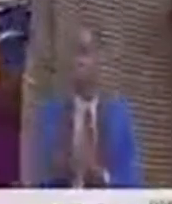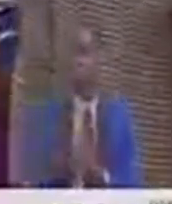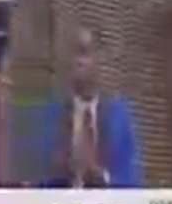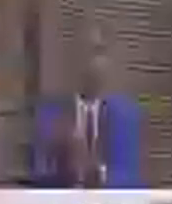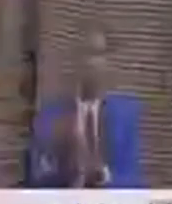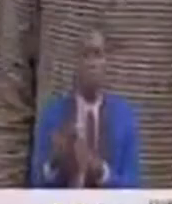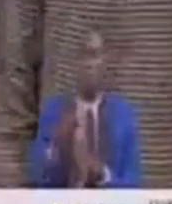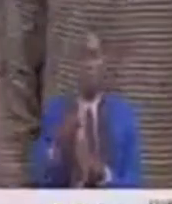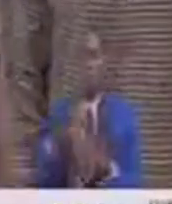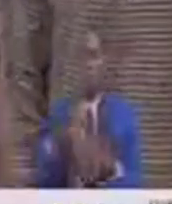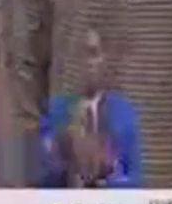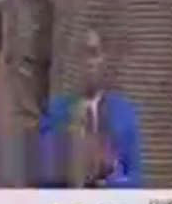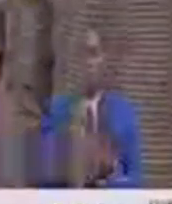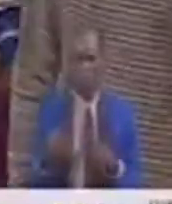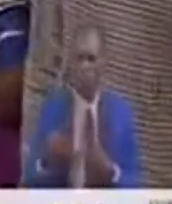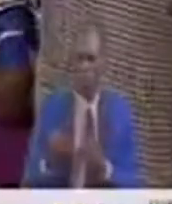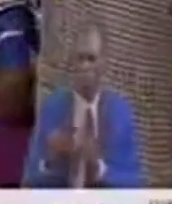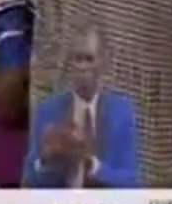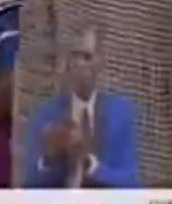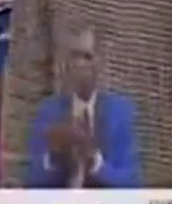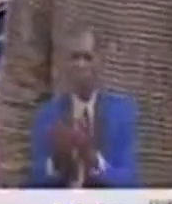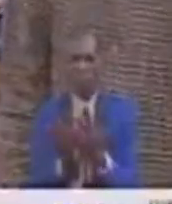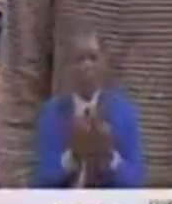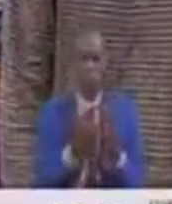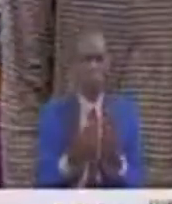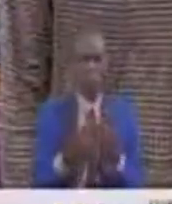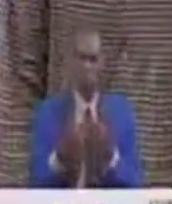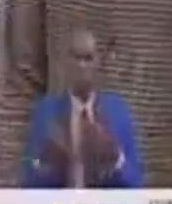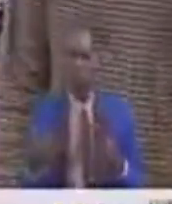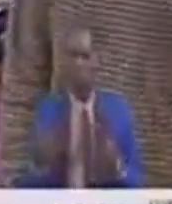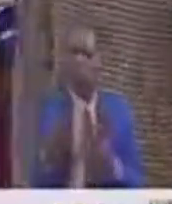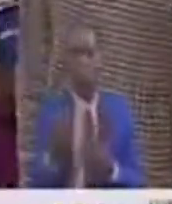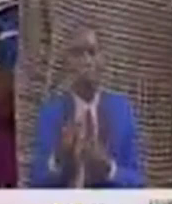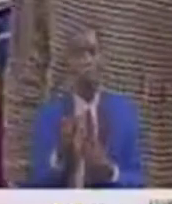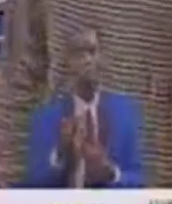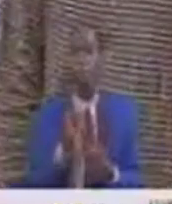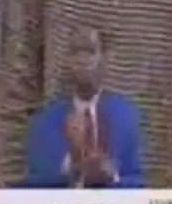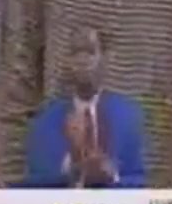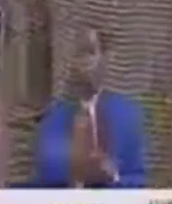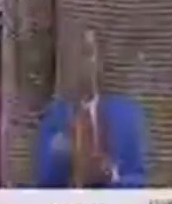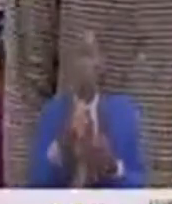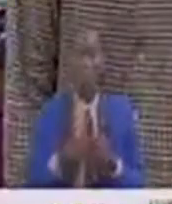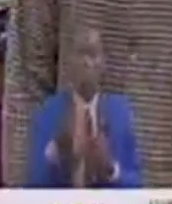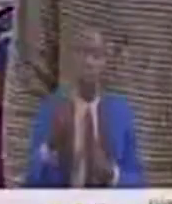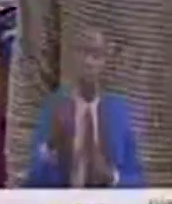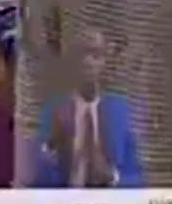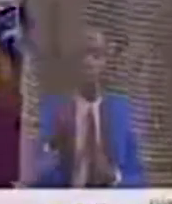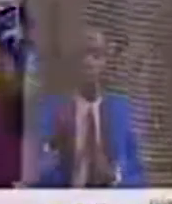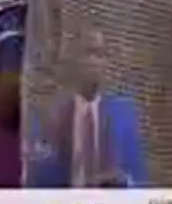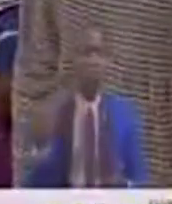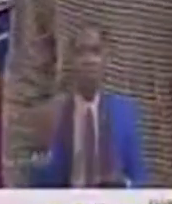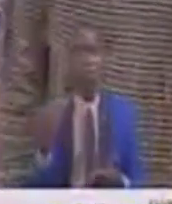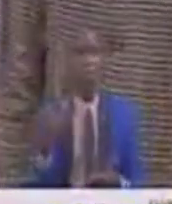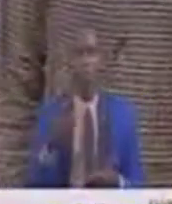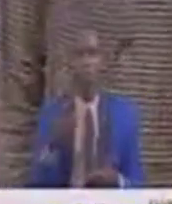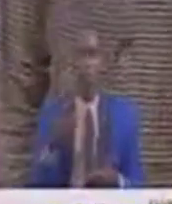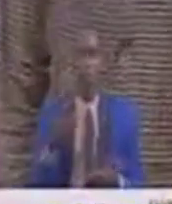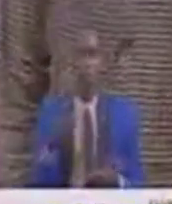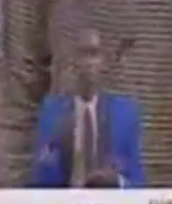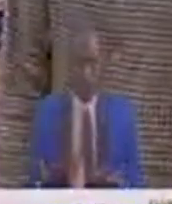classifying the message? That's not why you came. You came so